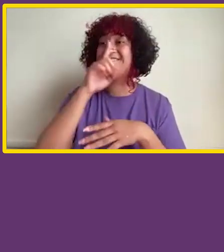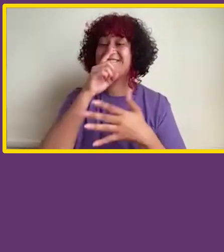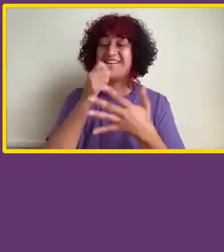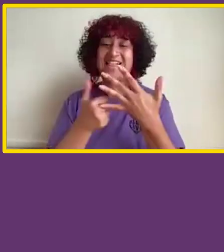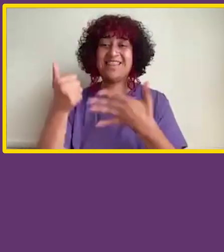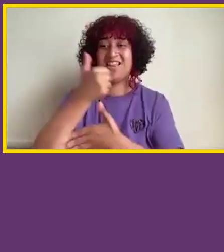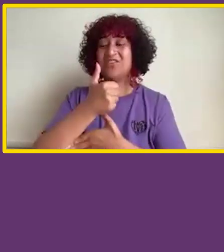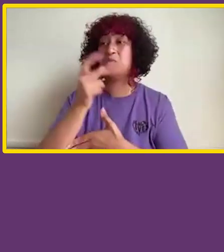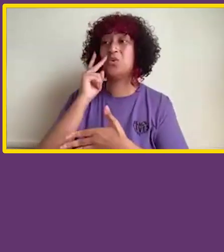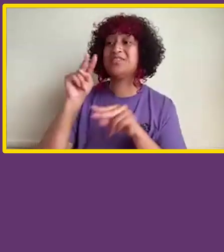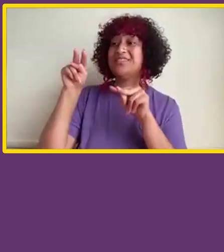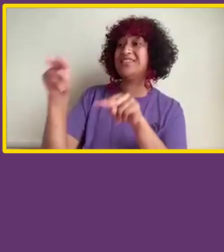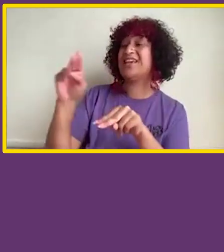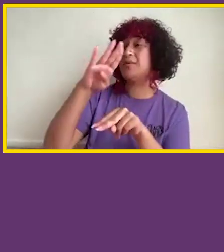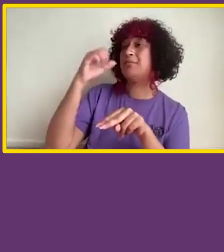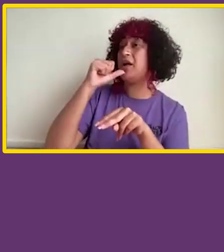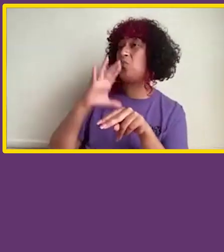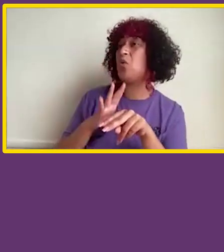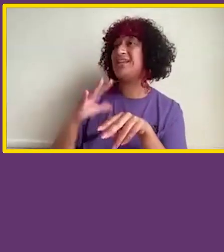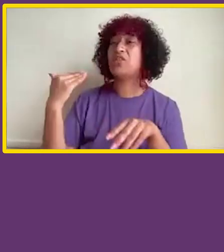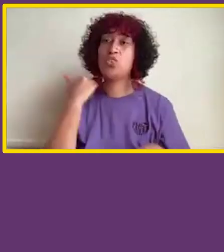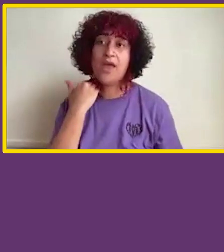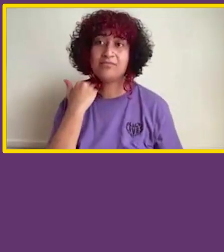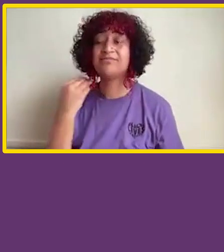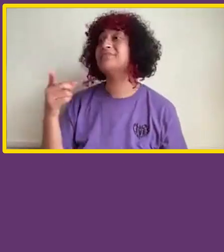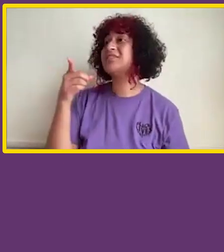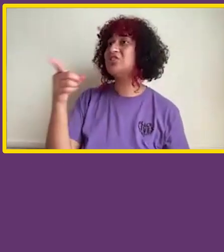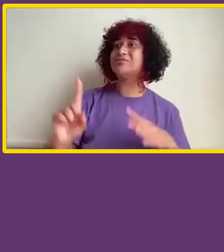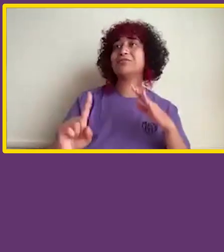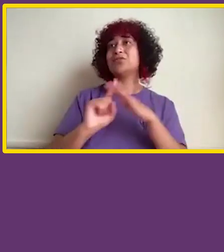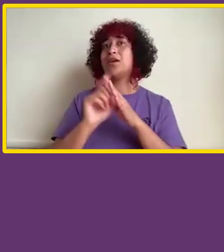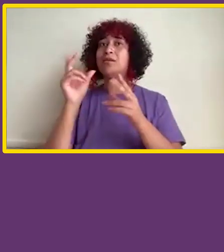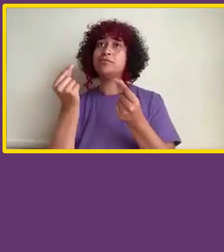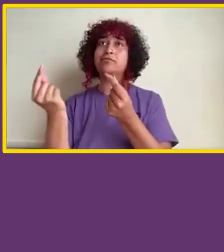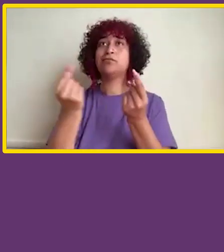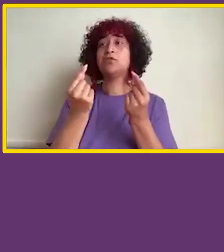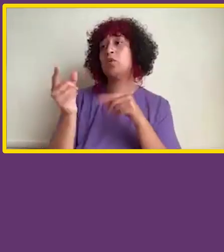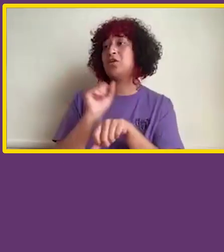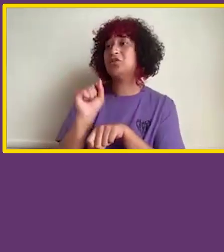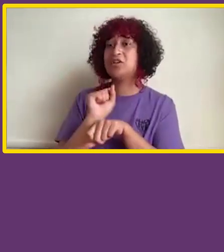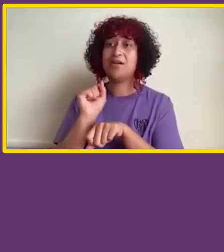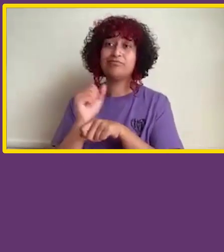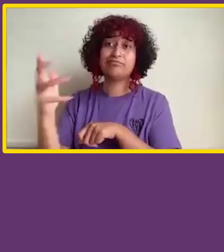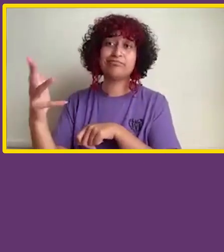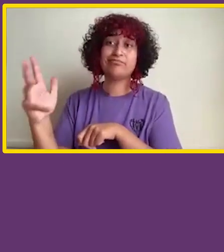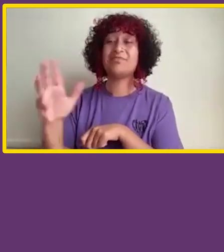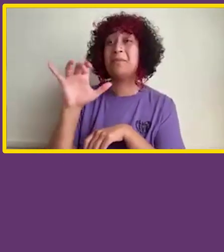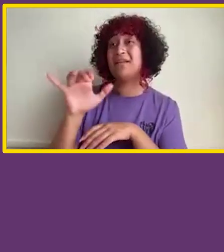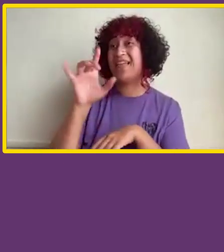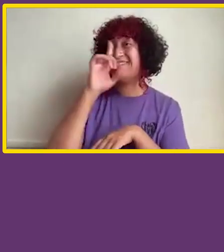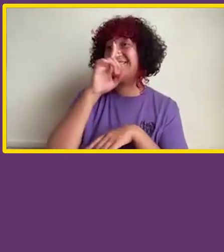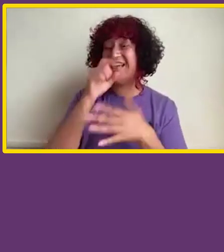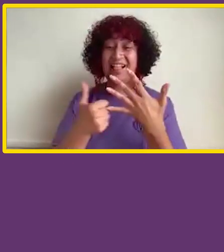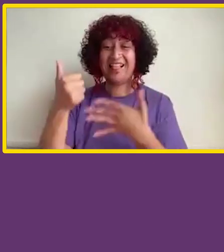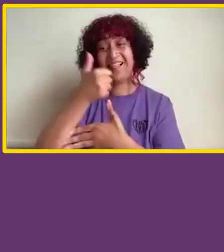threat. She's just showing up and doing her job, thanks very much. Minding her own business, just trying to get her job done. But that imposter leader will find her as an existential